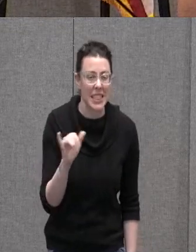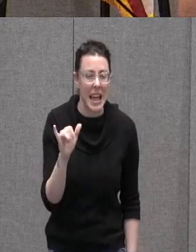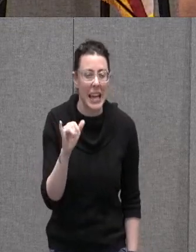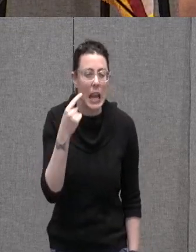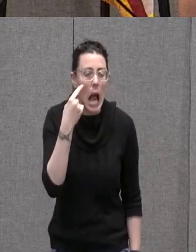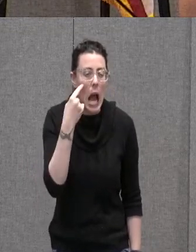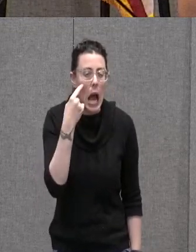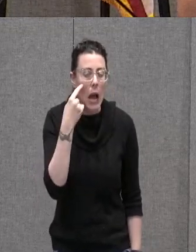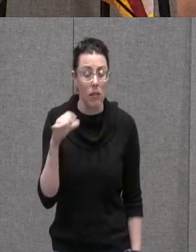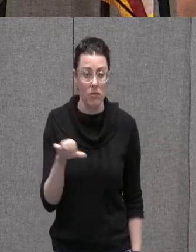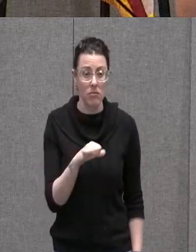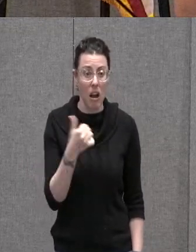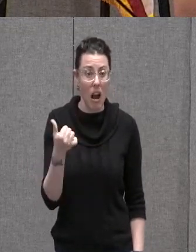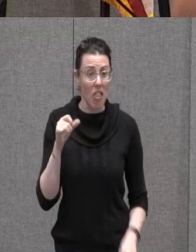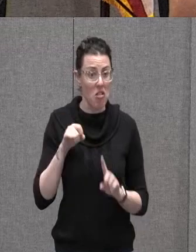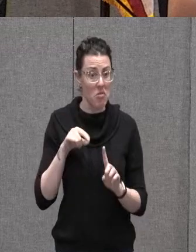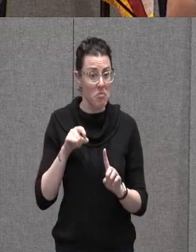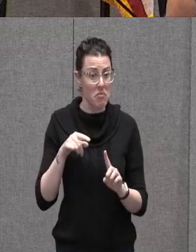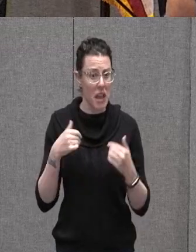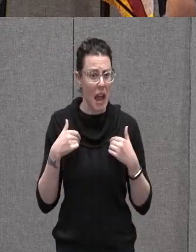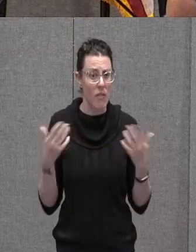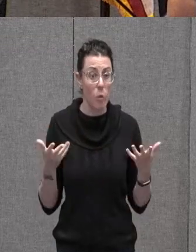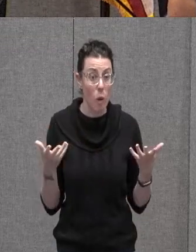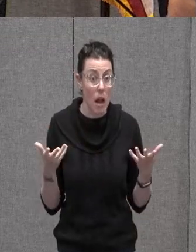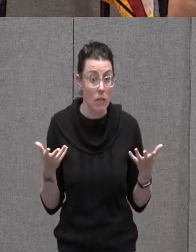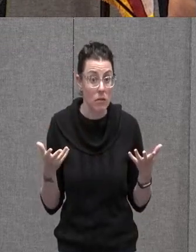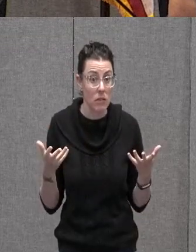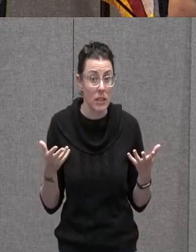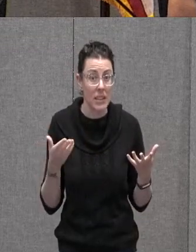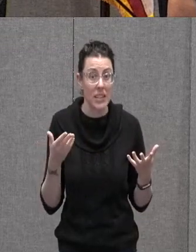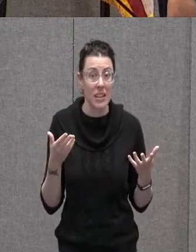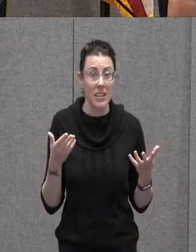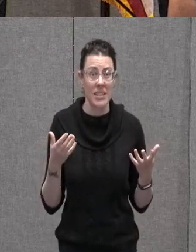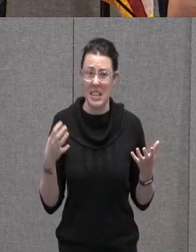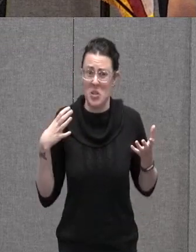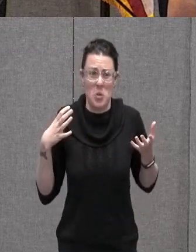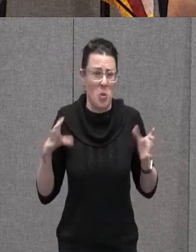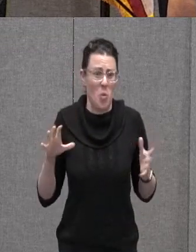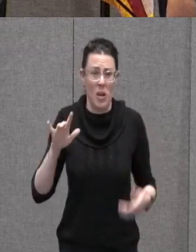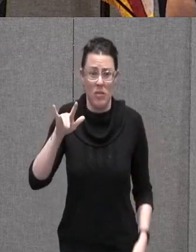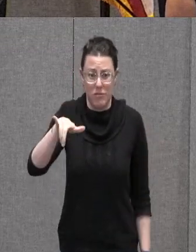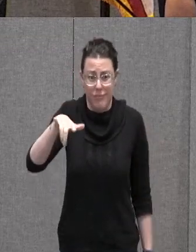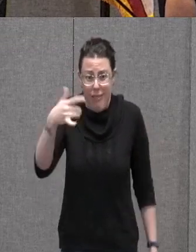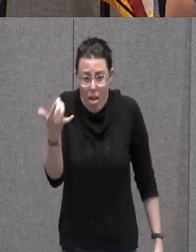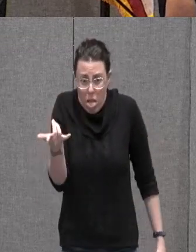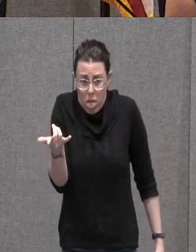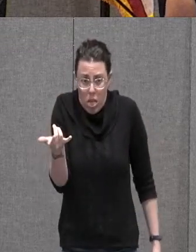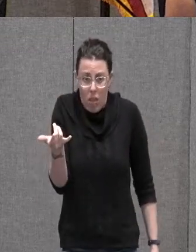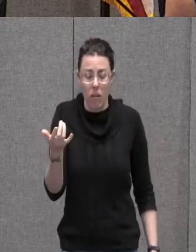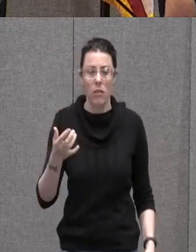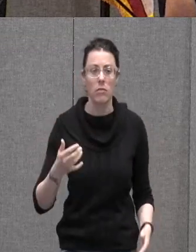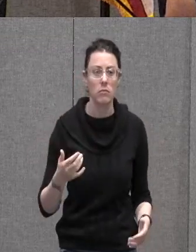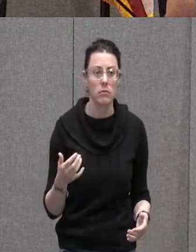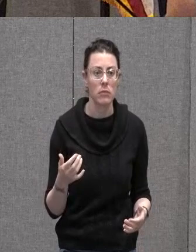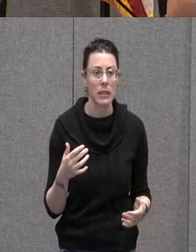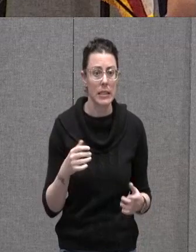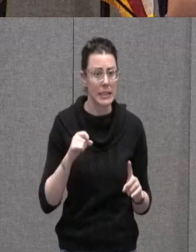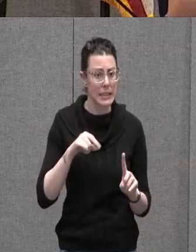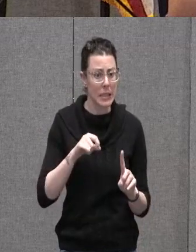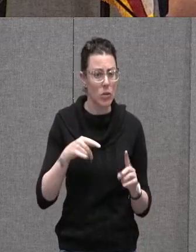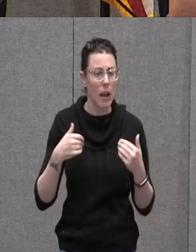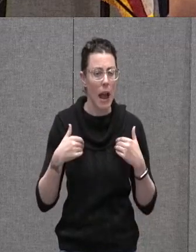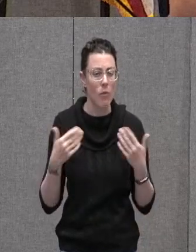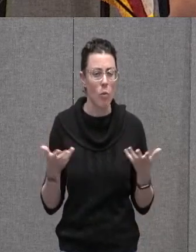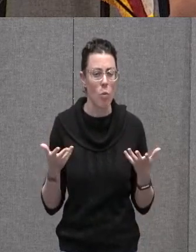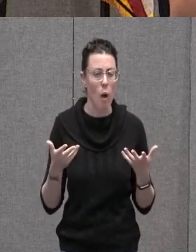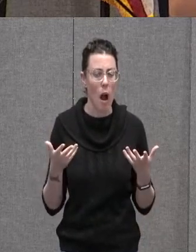of sensor do you think this might have that might keep it from flying upside down? I don't know, Mr. Well, we Obeda. were talking